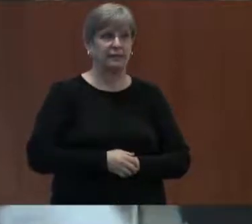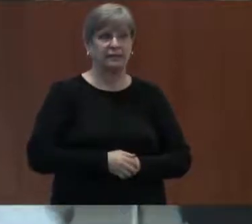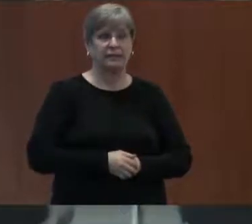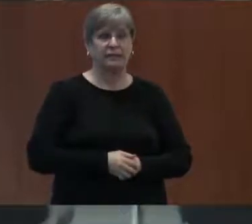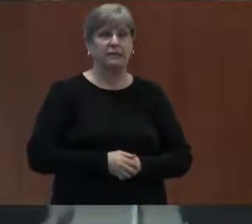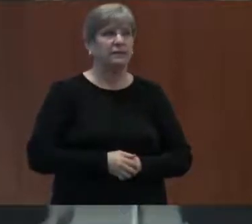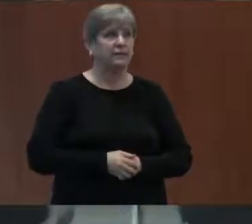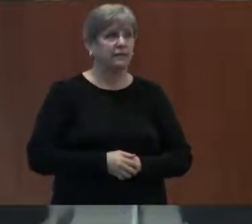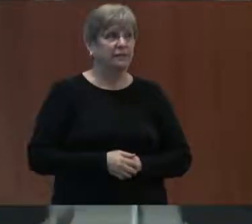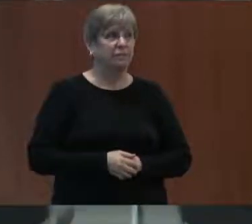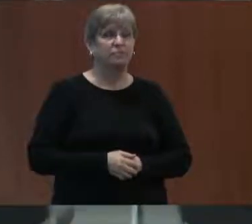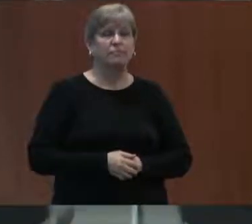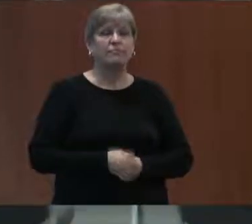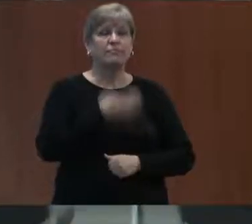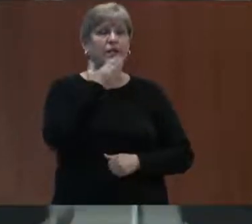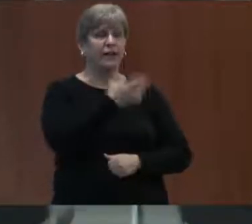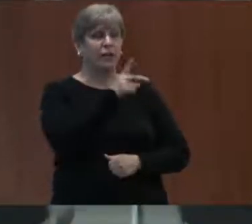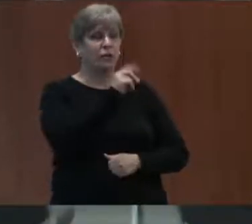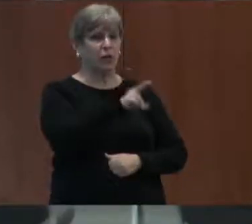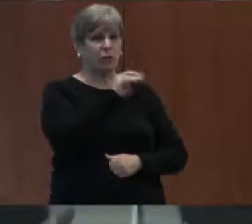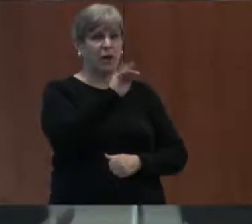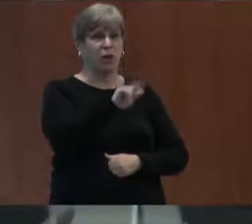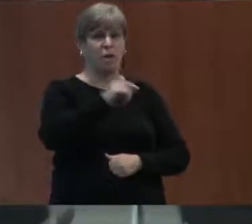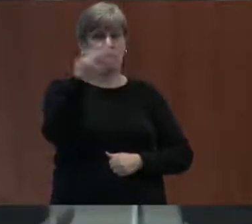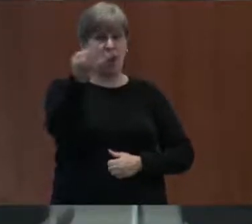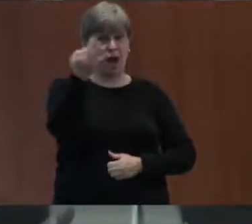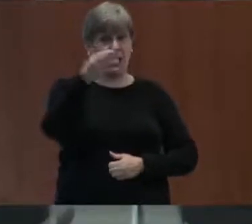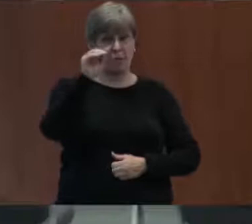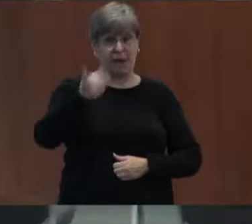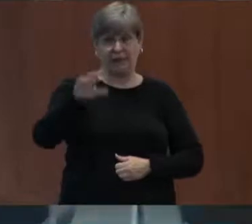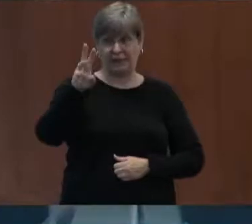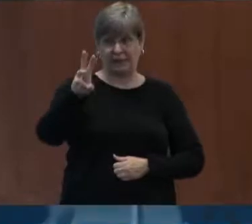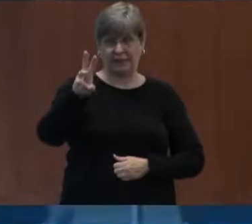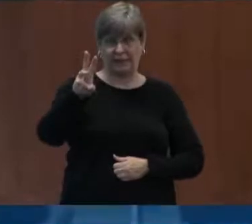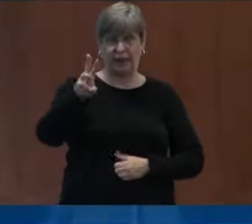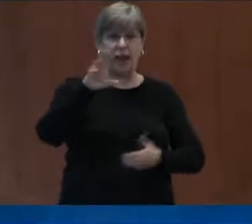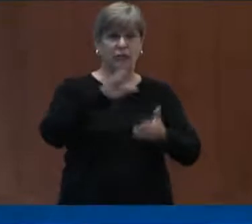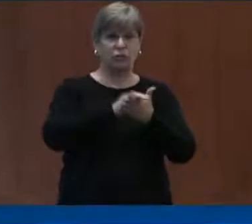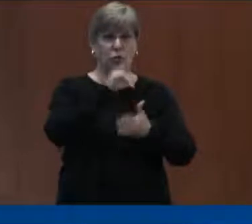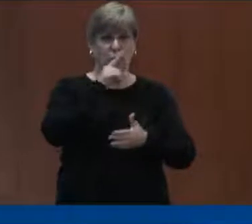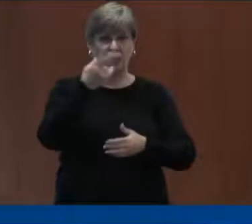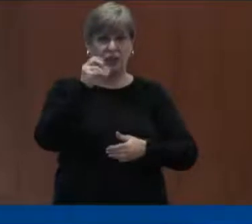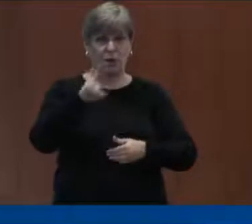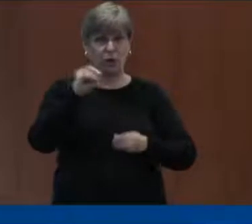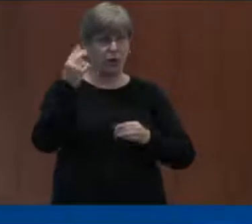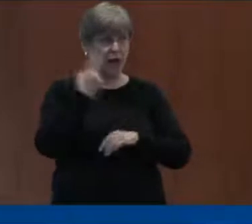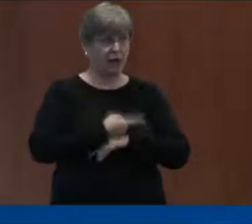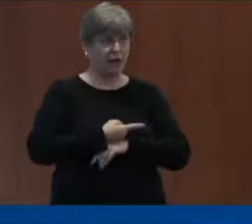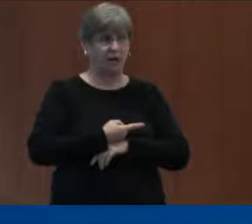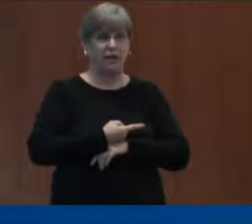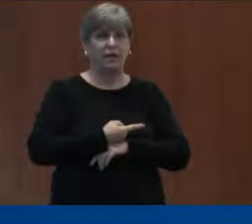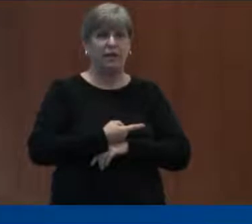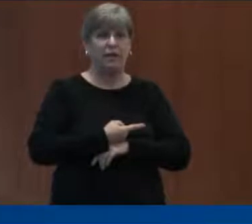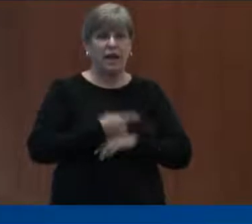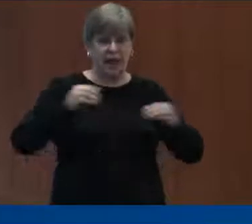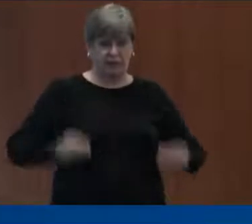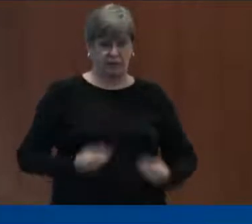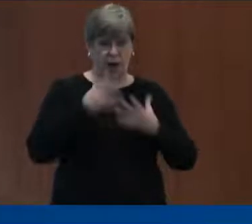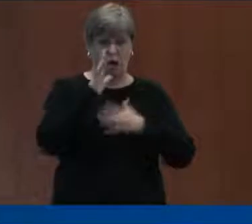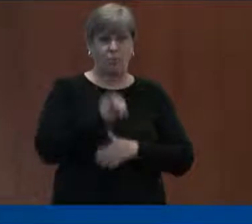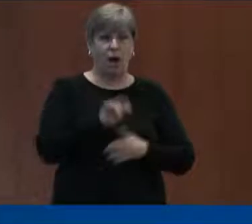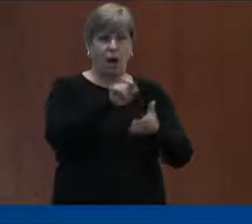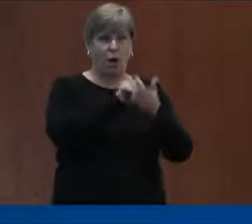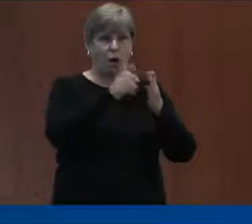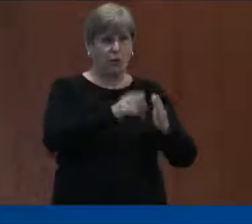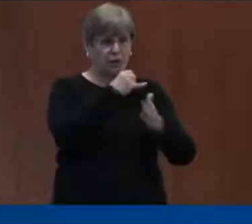Prue? Thank you, Dr. Michael. Yes, this Friday, May 6th, is School Lunch Hero Day. Inspired by author